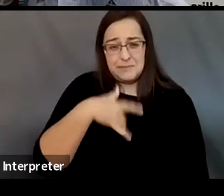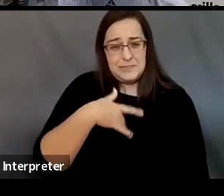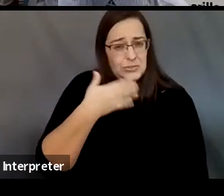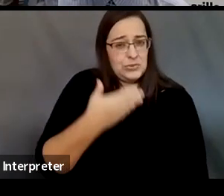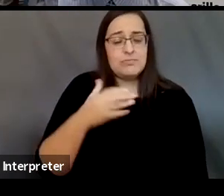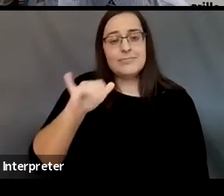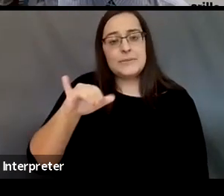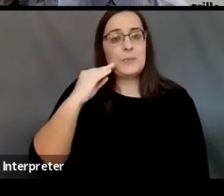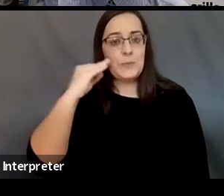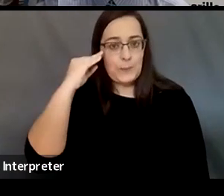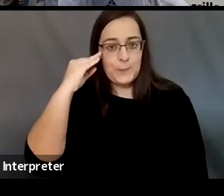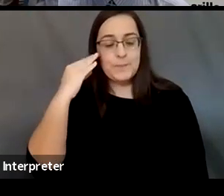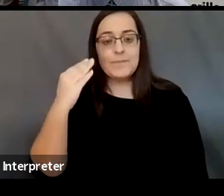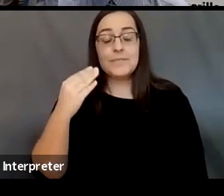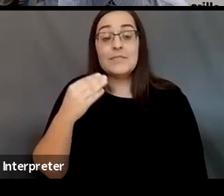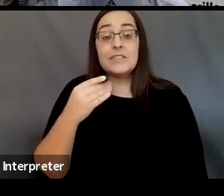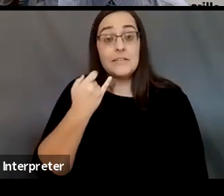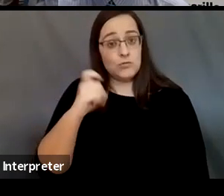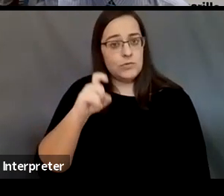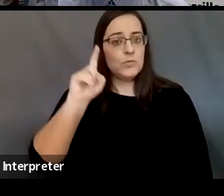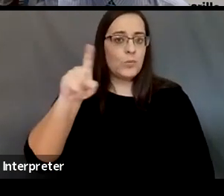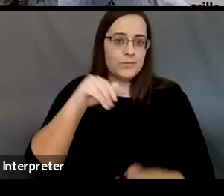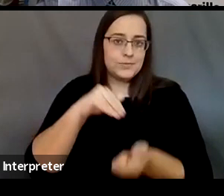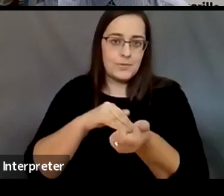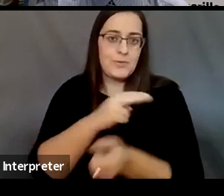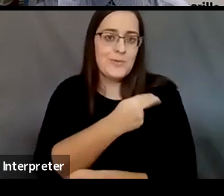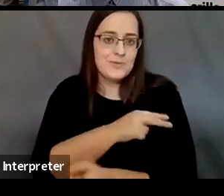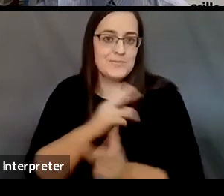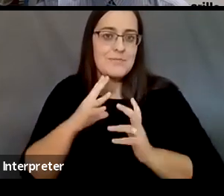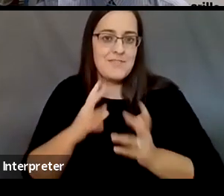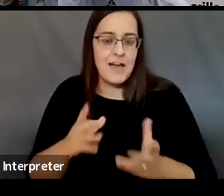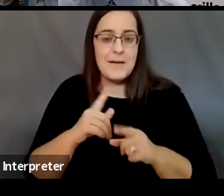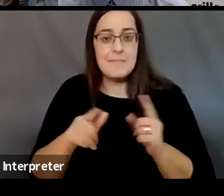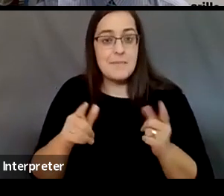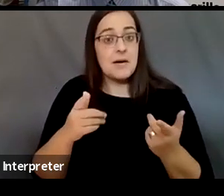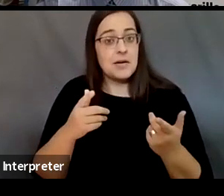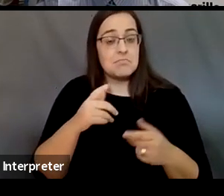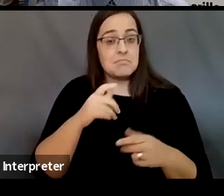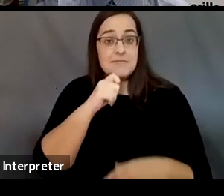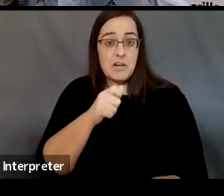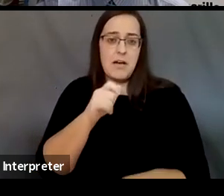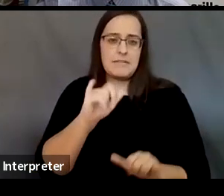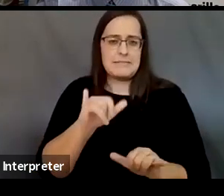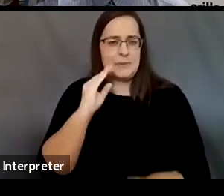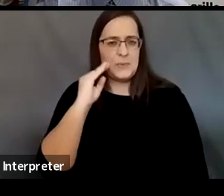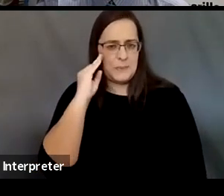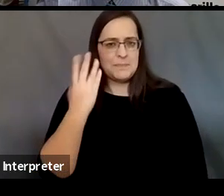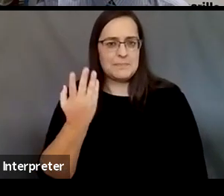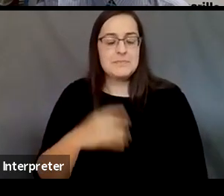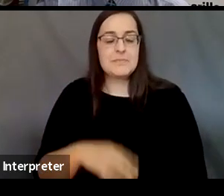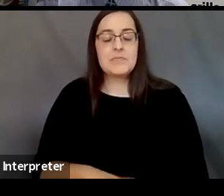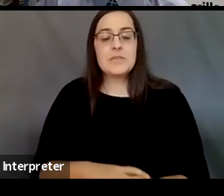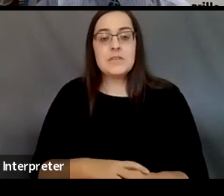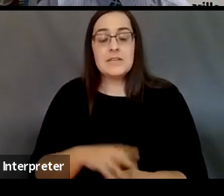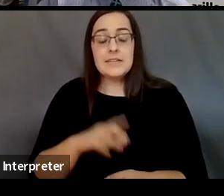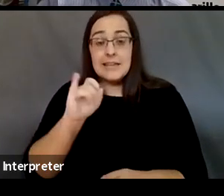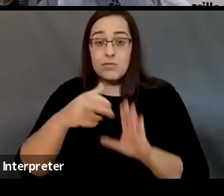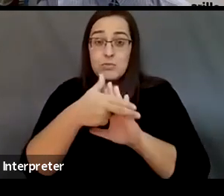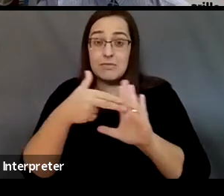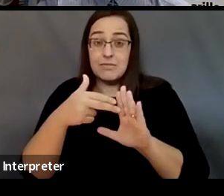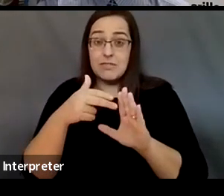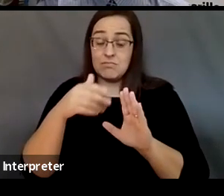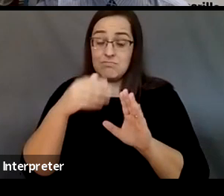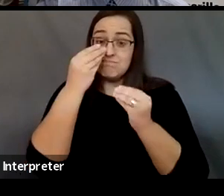home unless you need to seek medical care. If you've been diagnosed with COVID, it's so important that you stay home